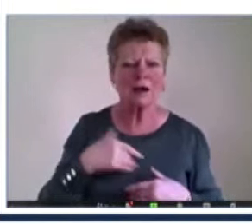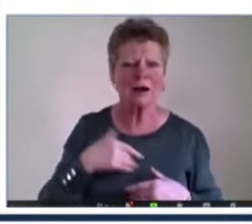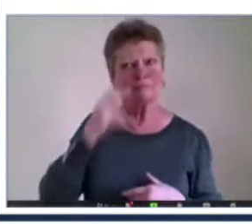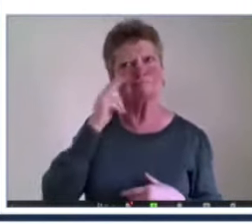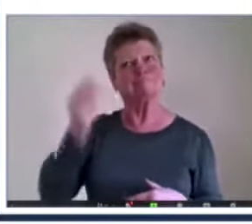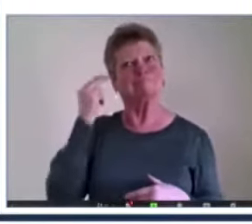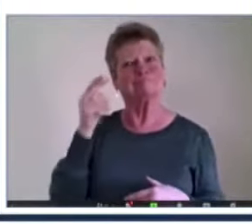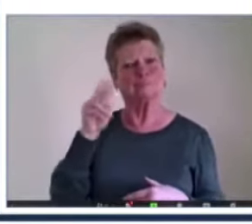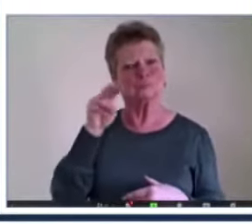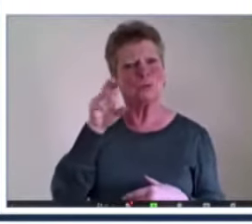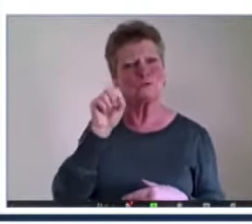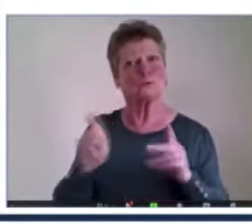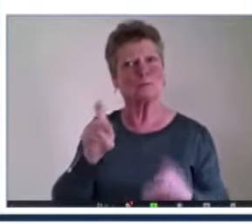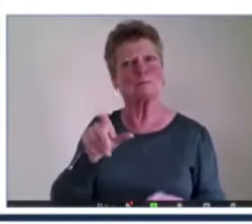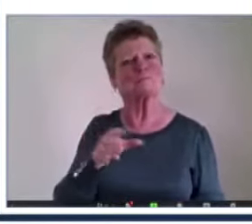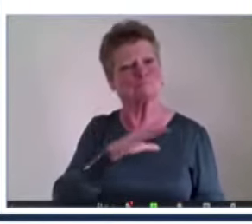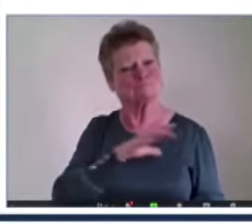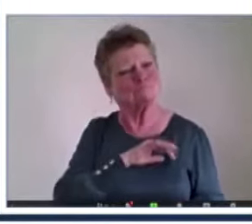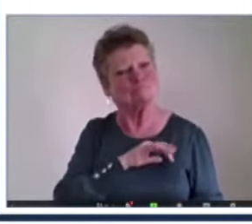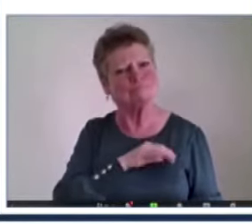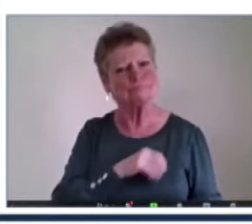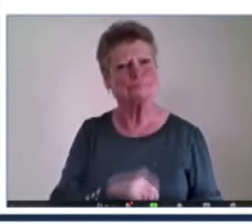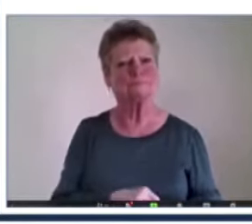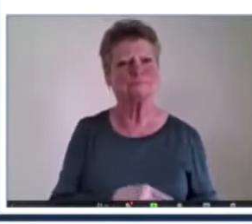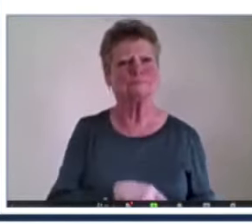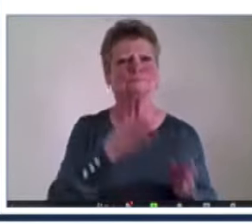behind. Over to you, Marla.